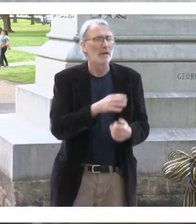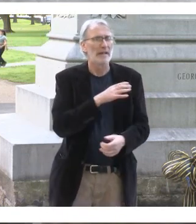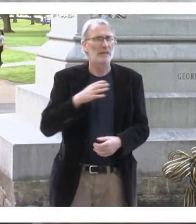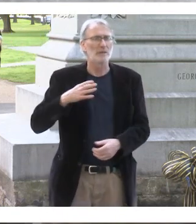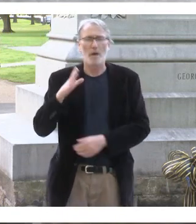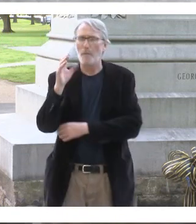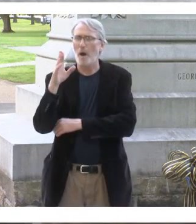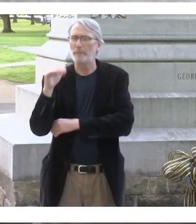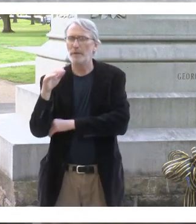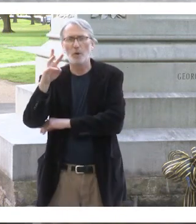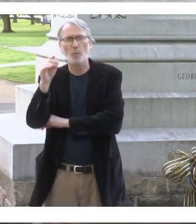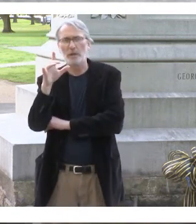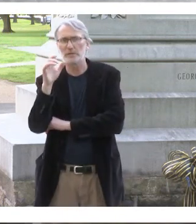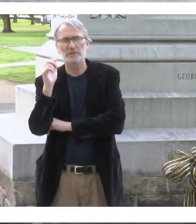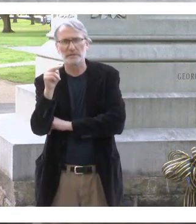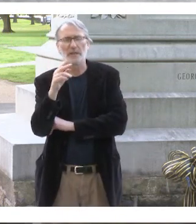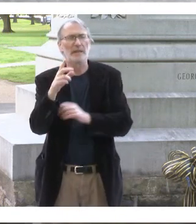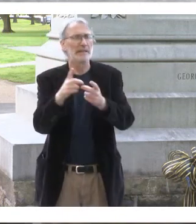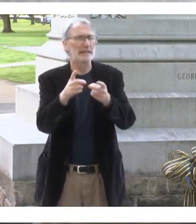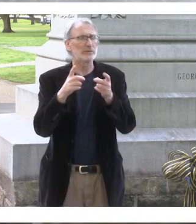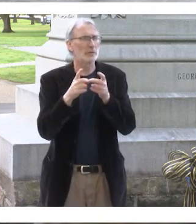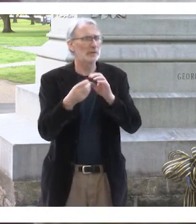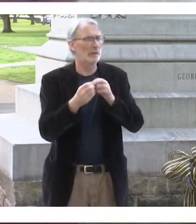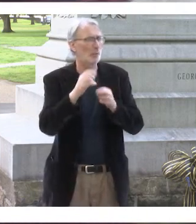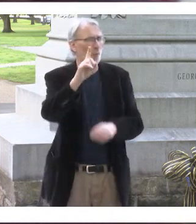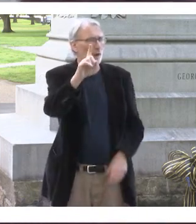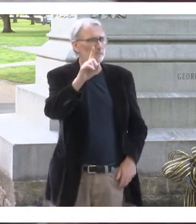Councilman Bobby Wilson, District 1.